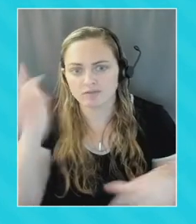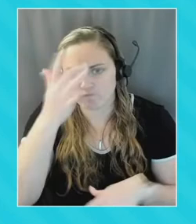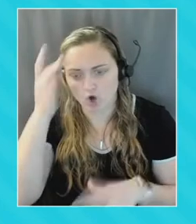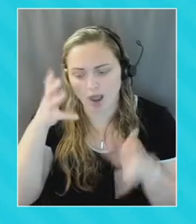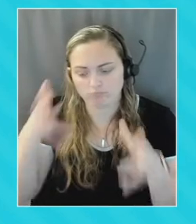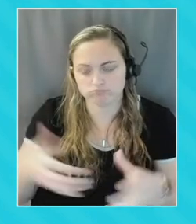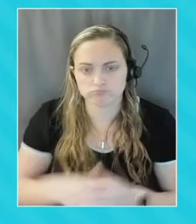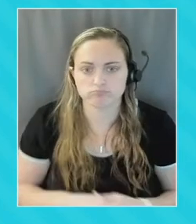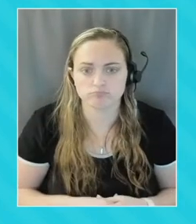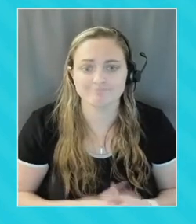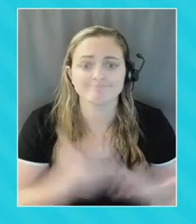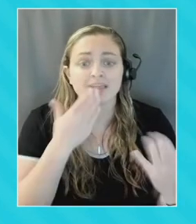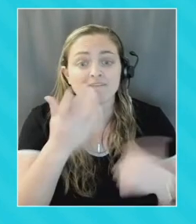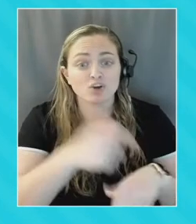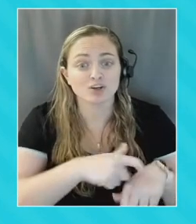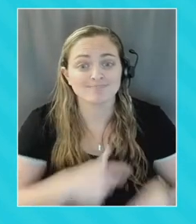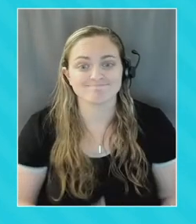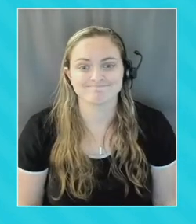you for your time.